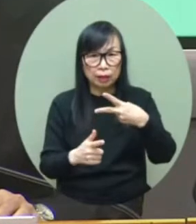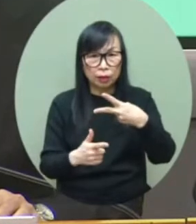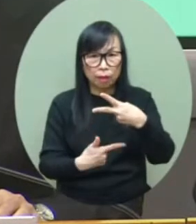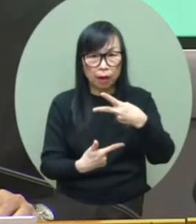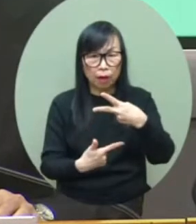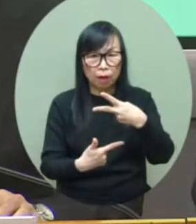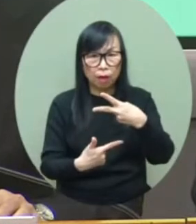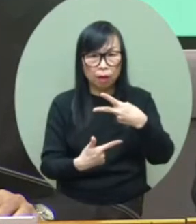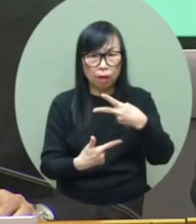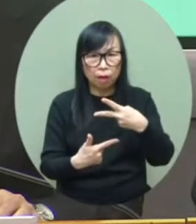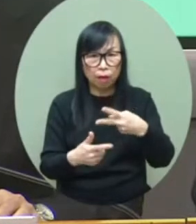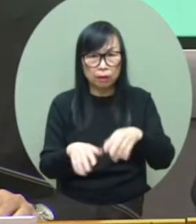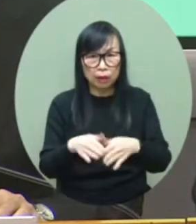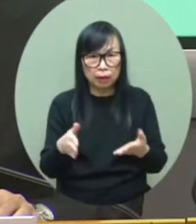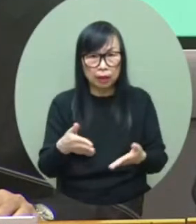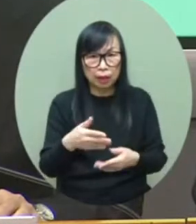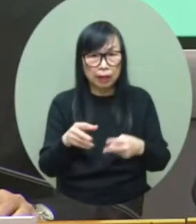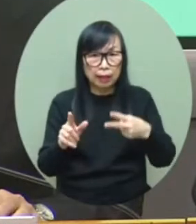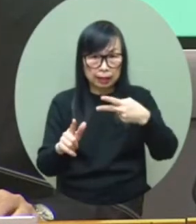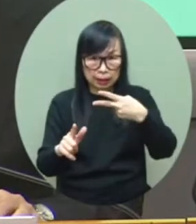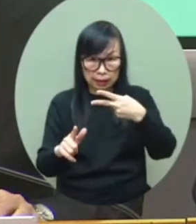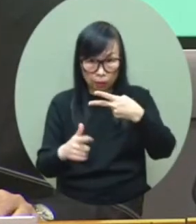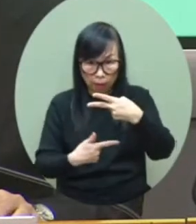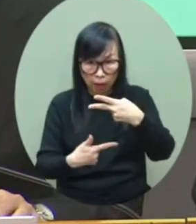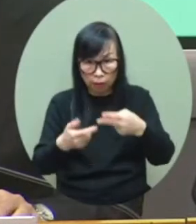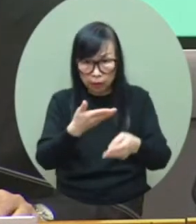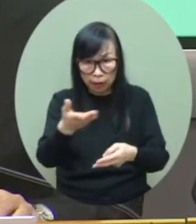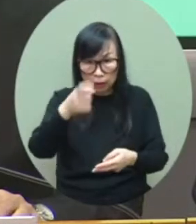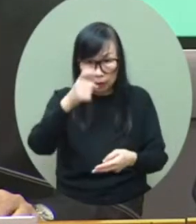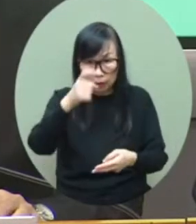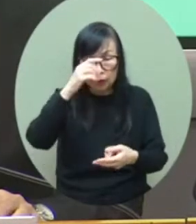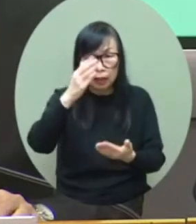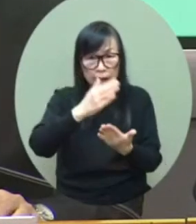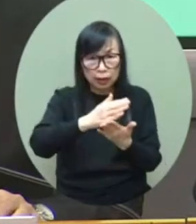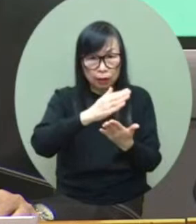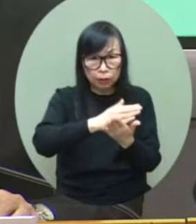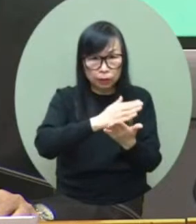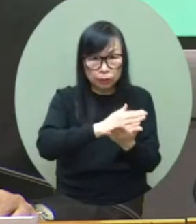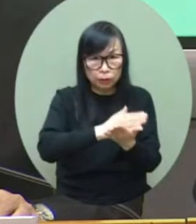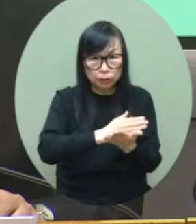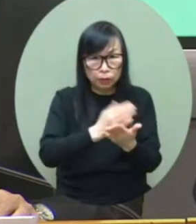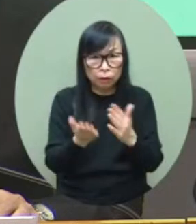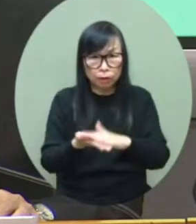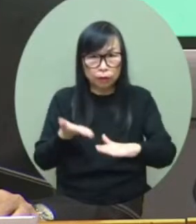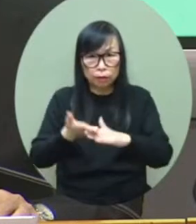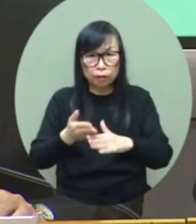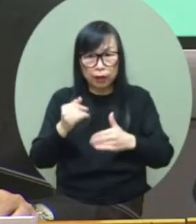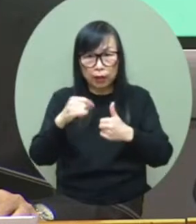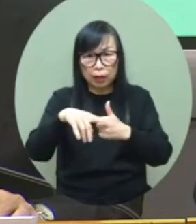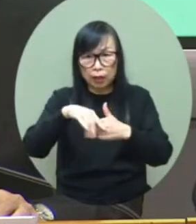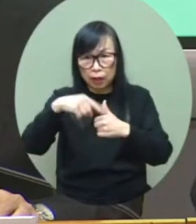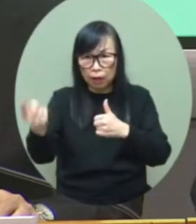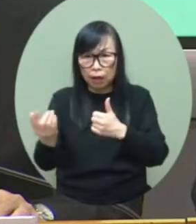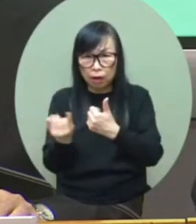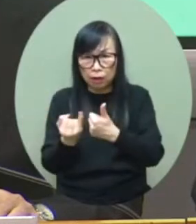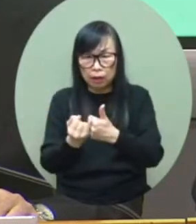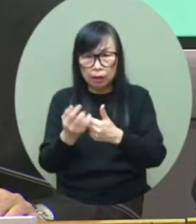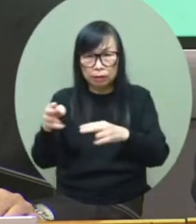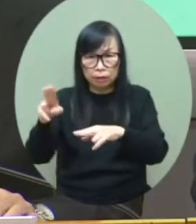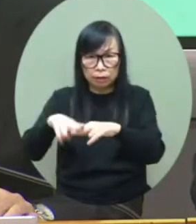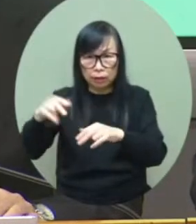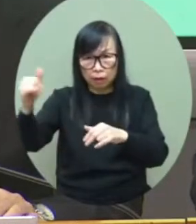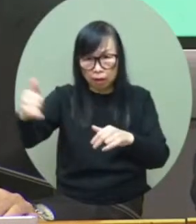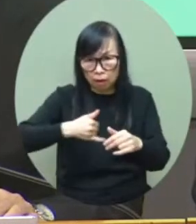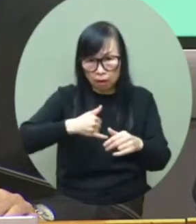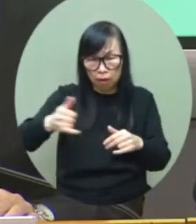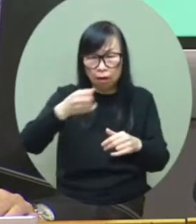justification for this relaxed arrangement. And then starting from the third point, starting from the 8th of February, note it's the 8th of February,